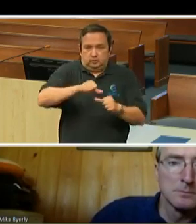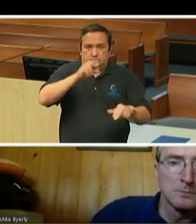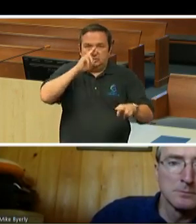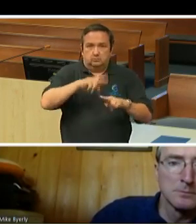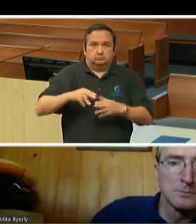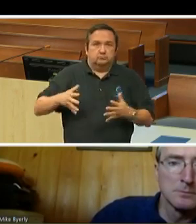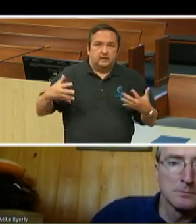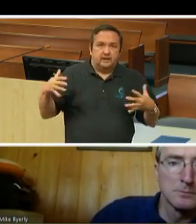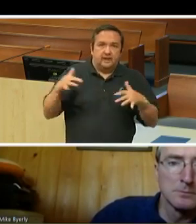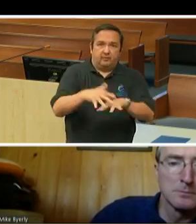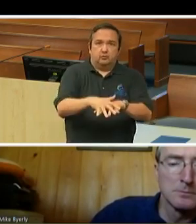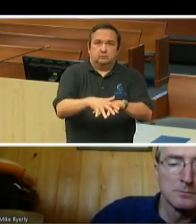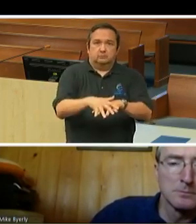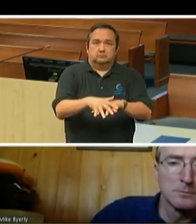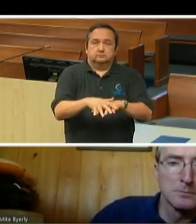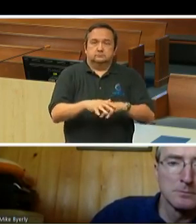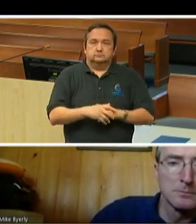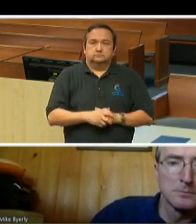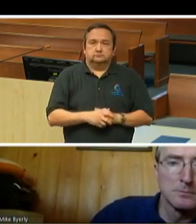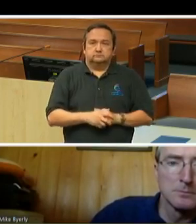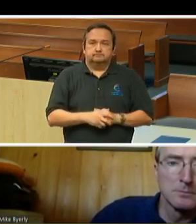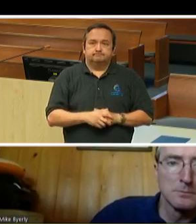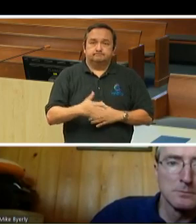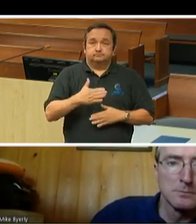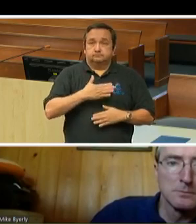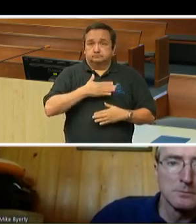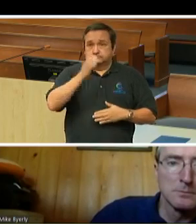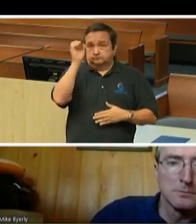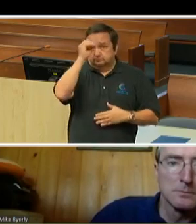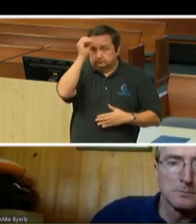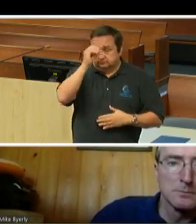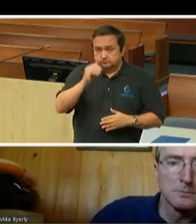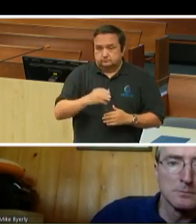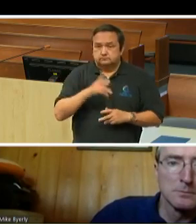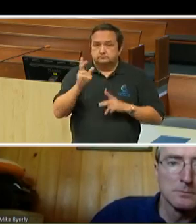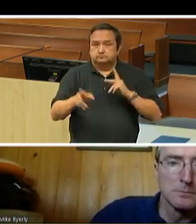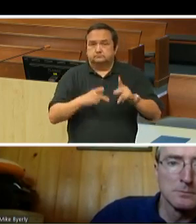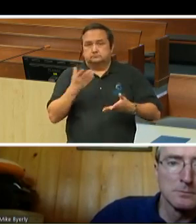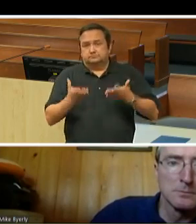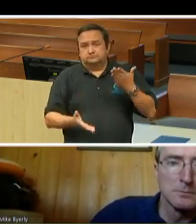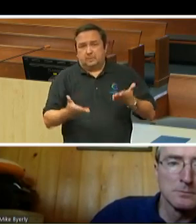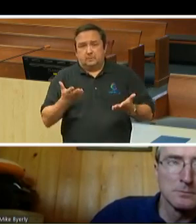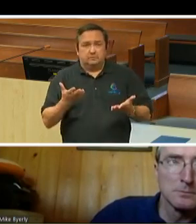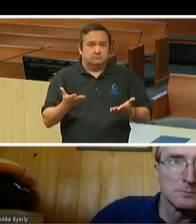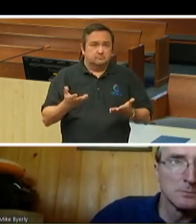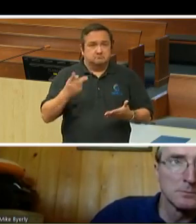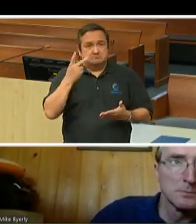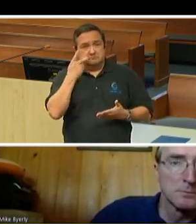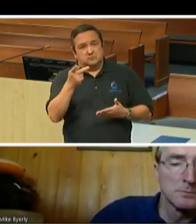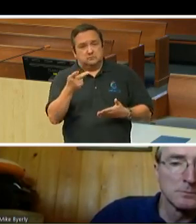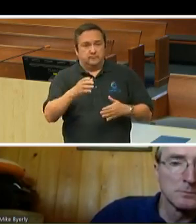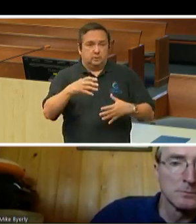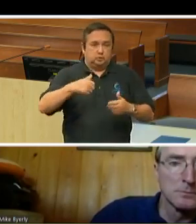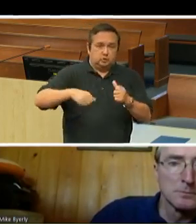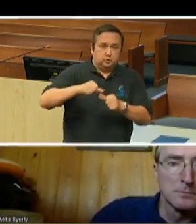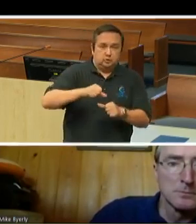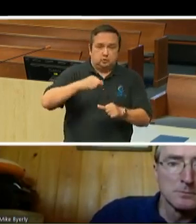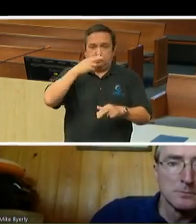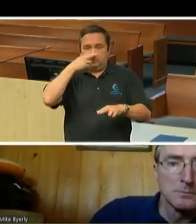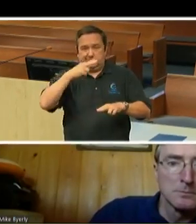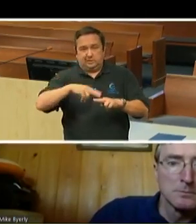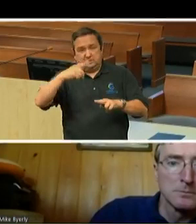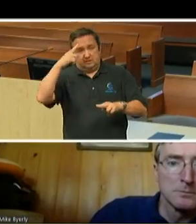recreational gathering. I'm of the opinion that people may not, when they see social and recreational, they may